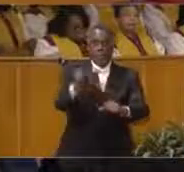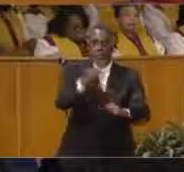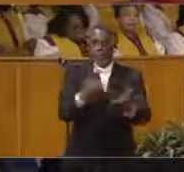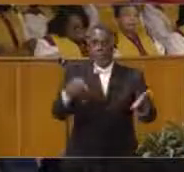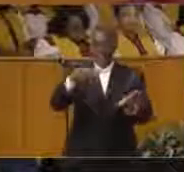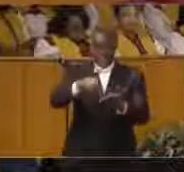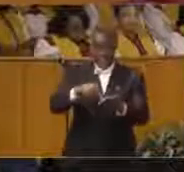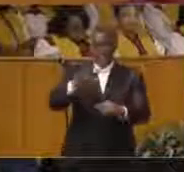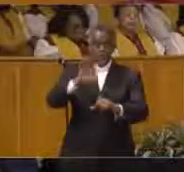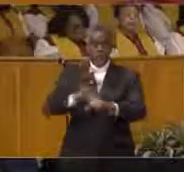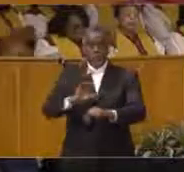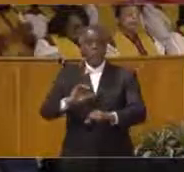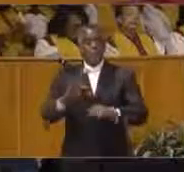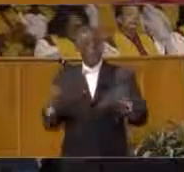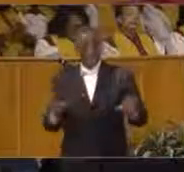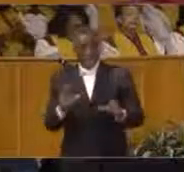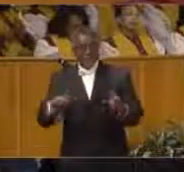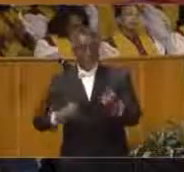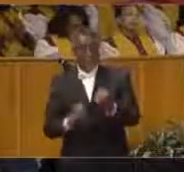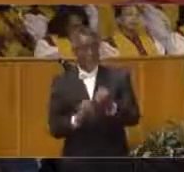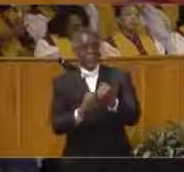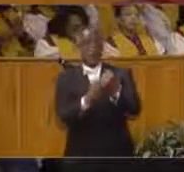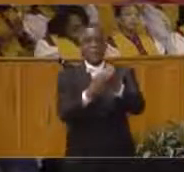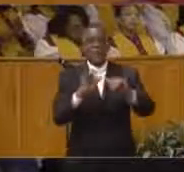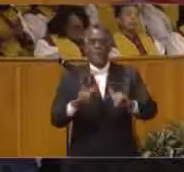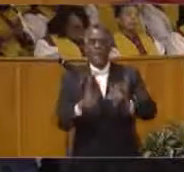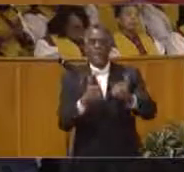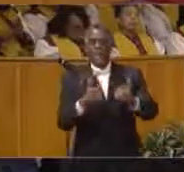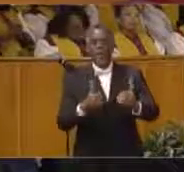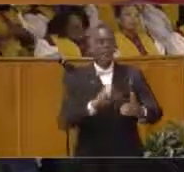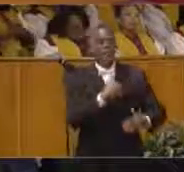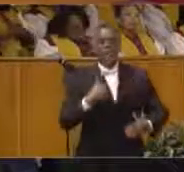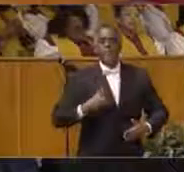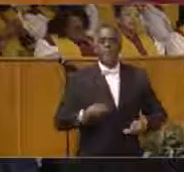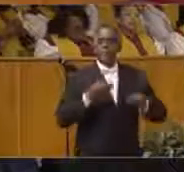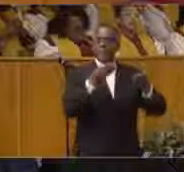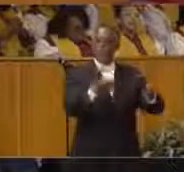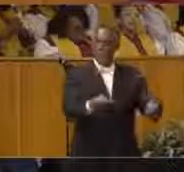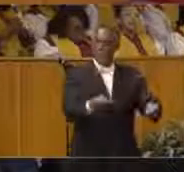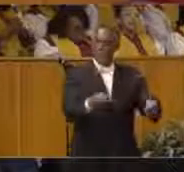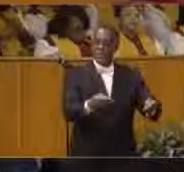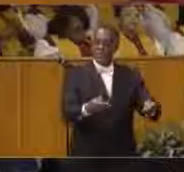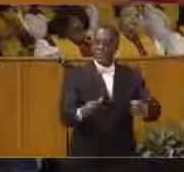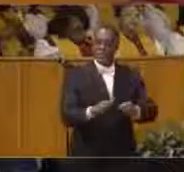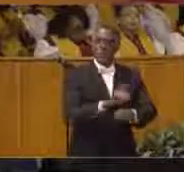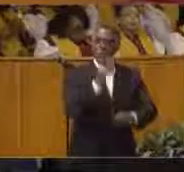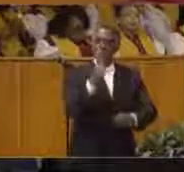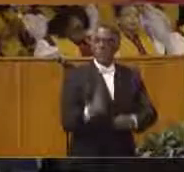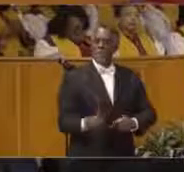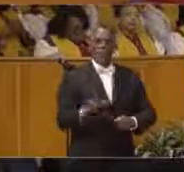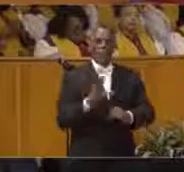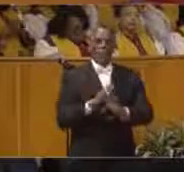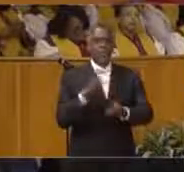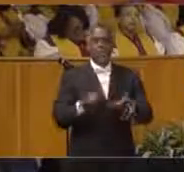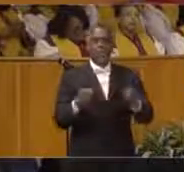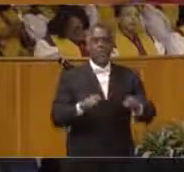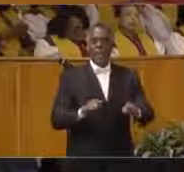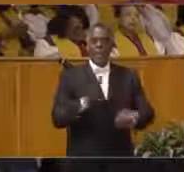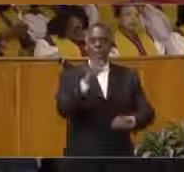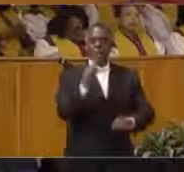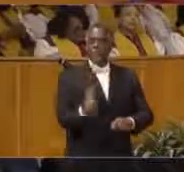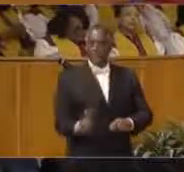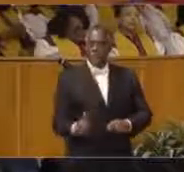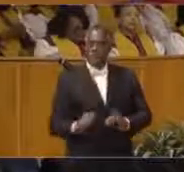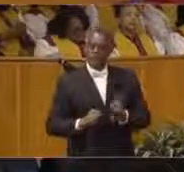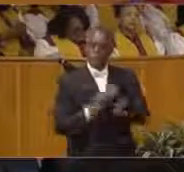Everything the church does will be sponsored by the giving of the members in the full tithe. What happens to your tithe? It supports